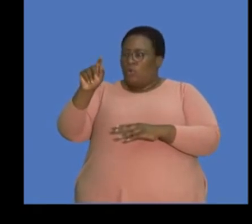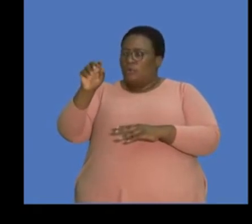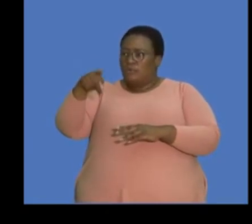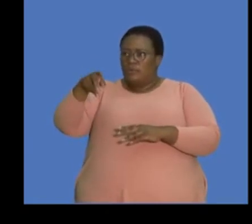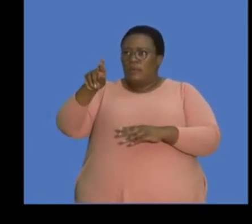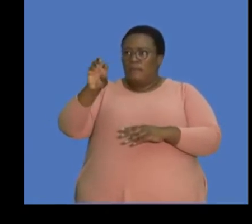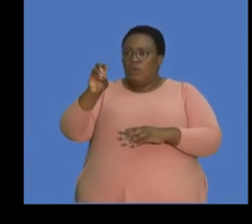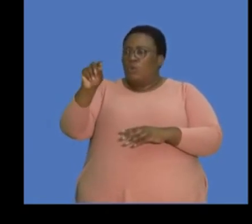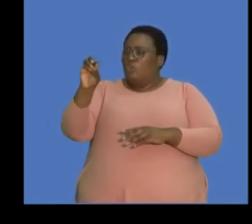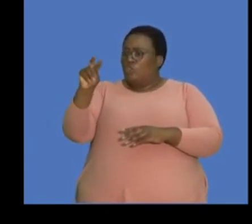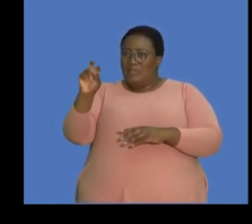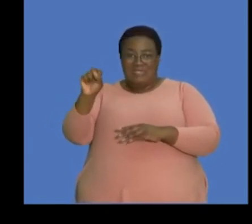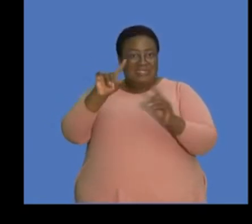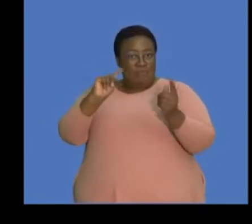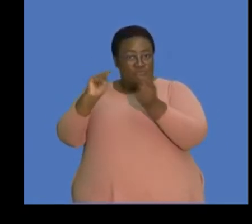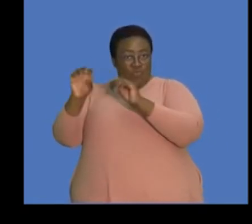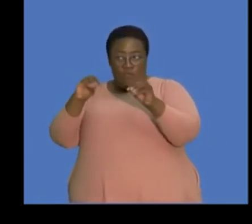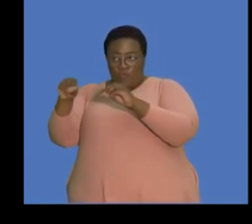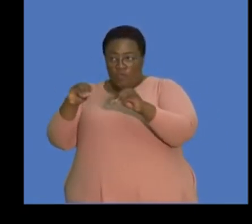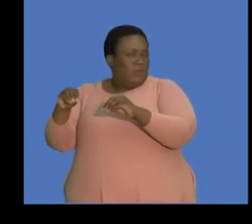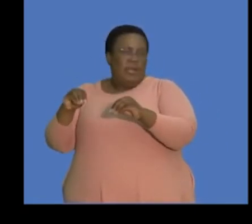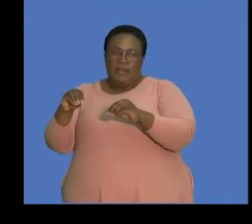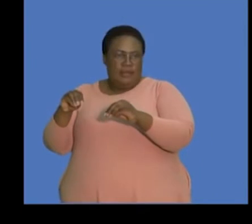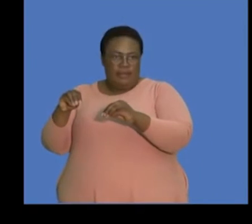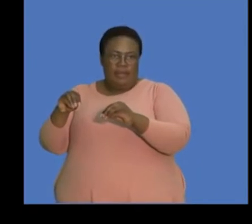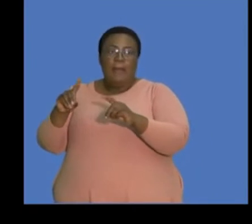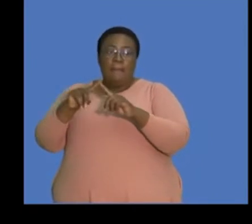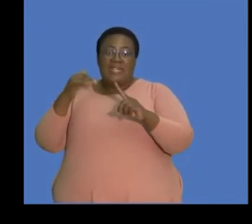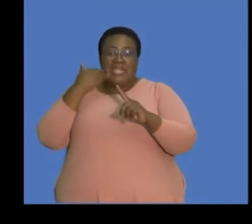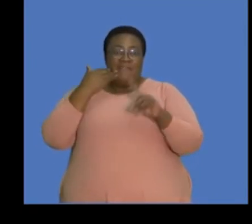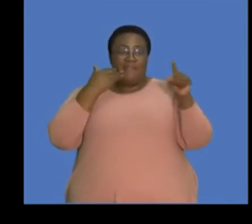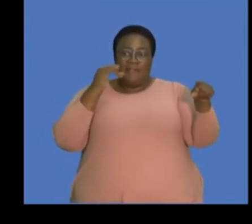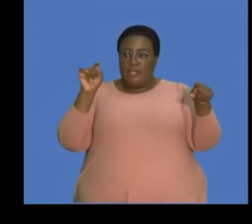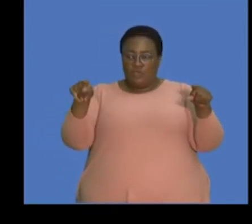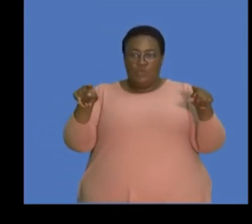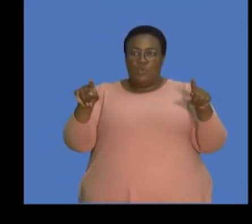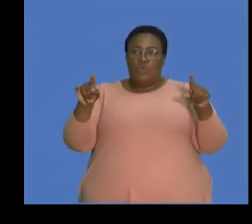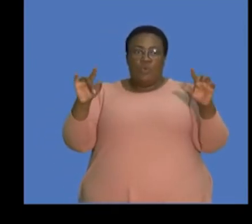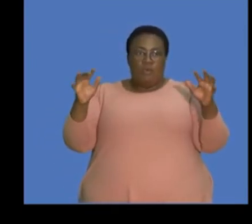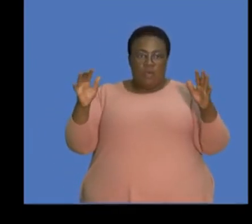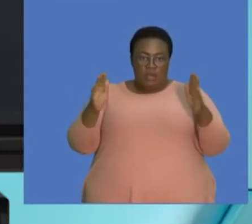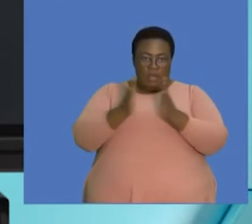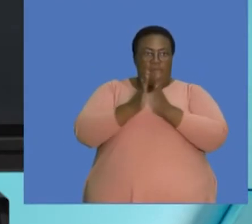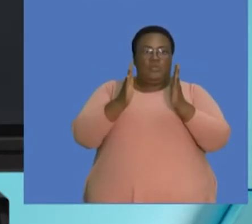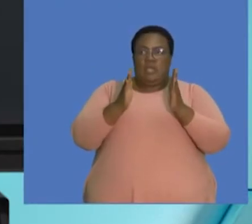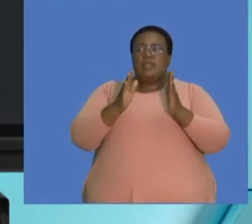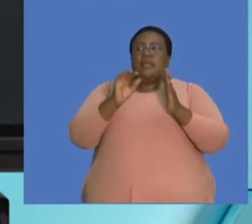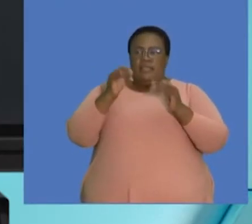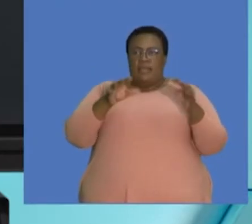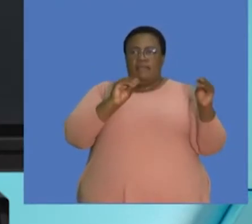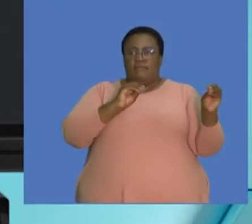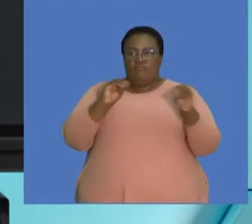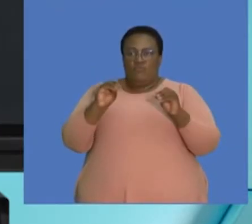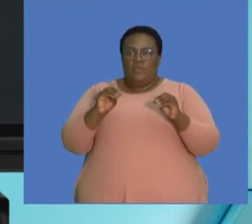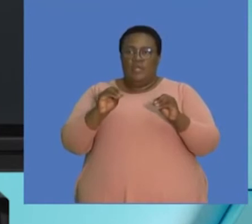friction during a physical process. Okay, let's just try and break this down. When we talk about a physical process, we are saying that